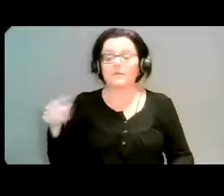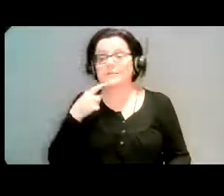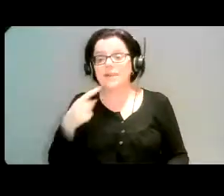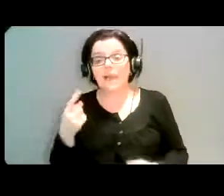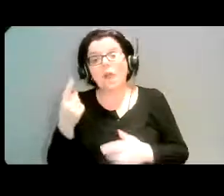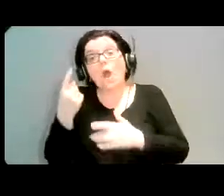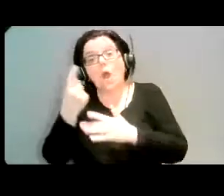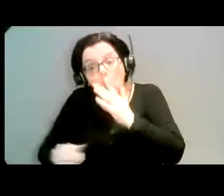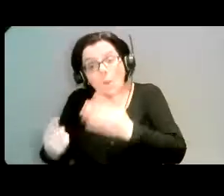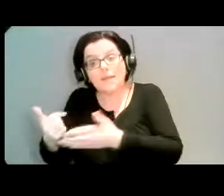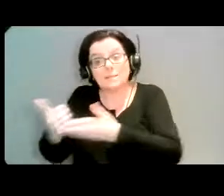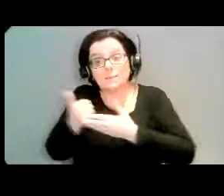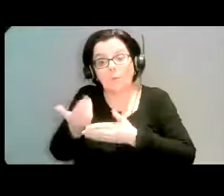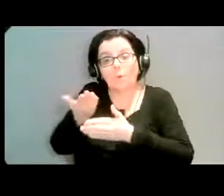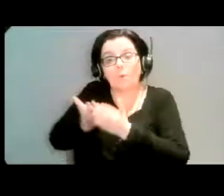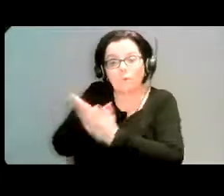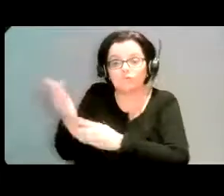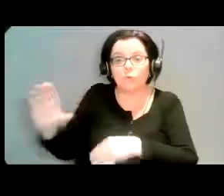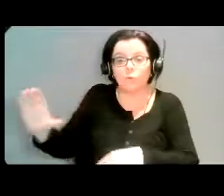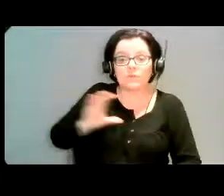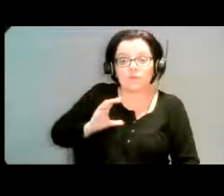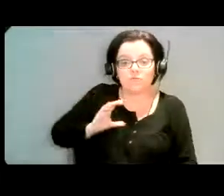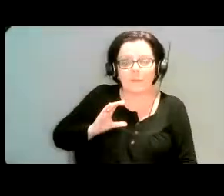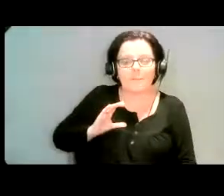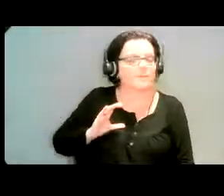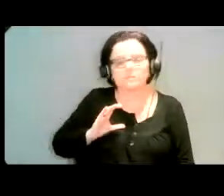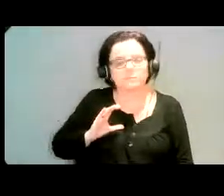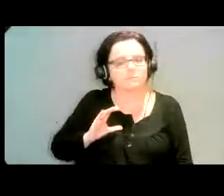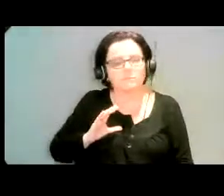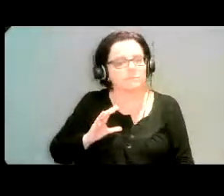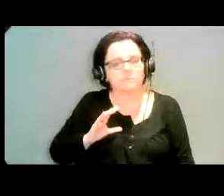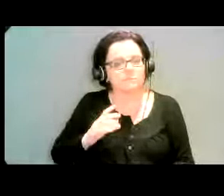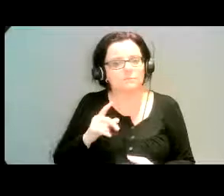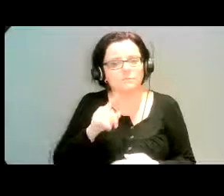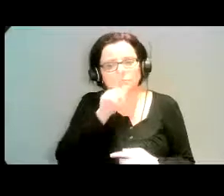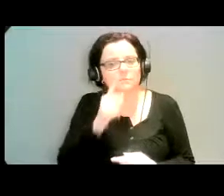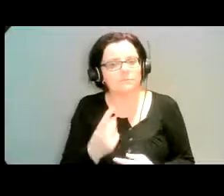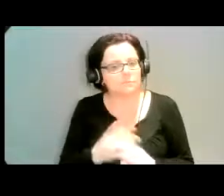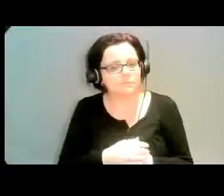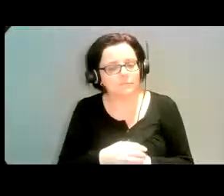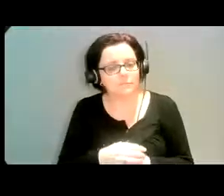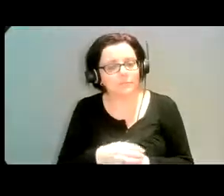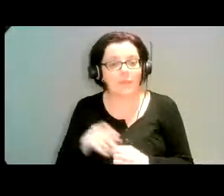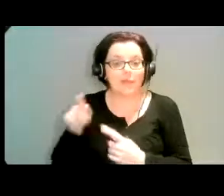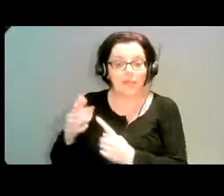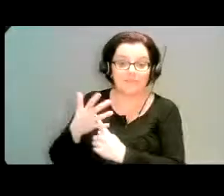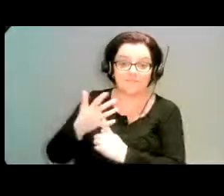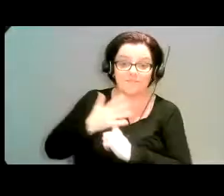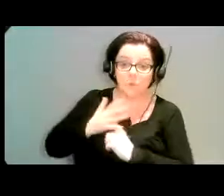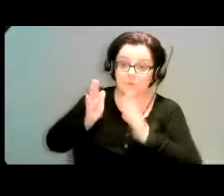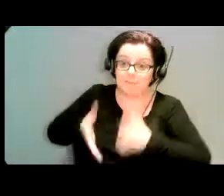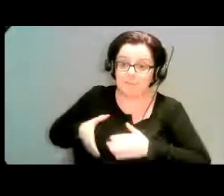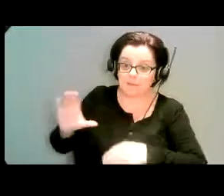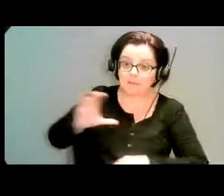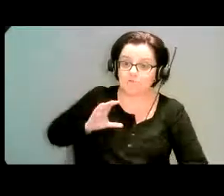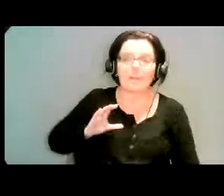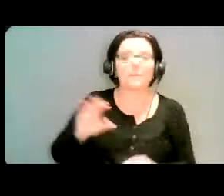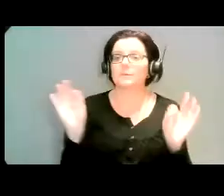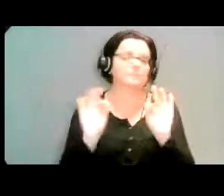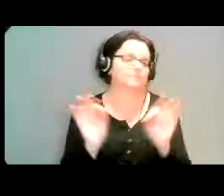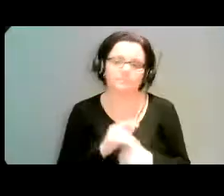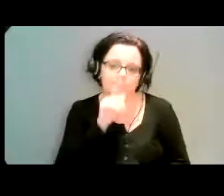giving you direct payment. So that shouldn't be a situation. And if this is the case, then it should be challenged,